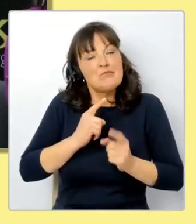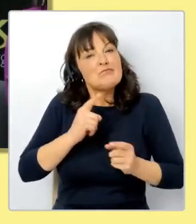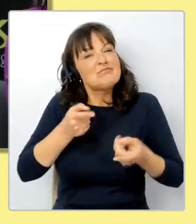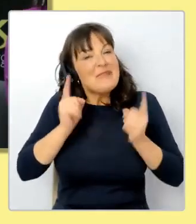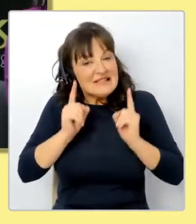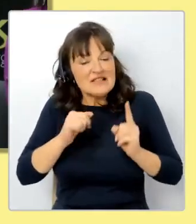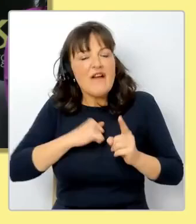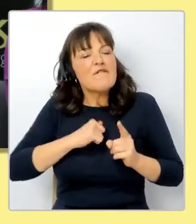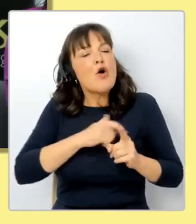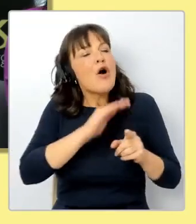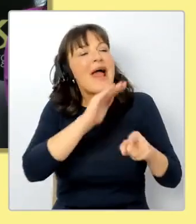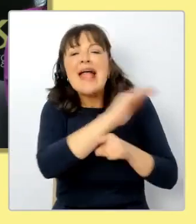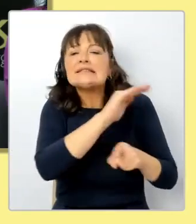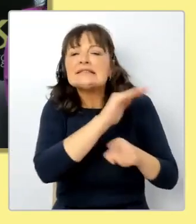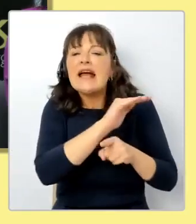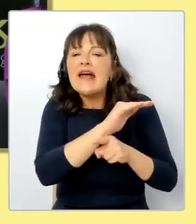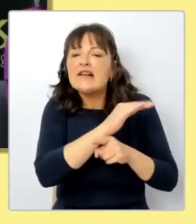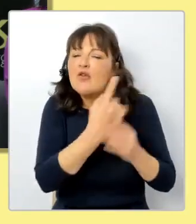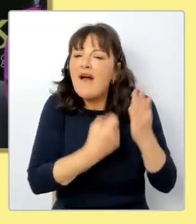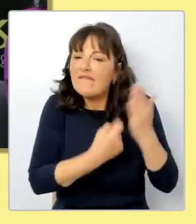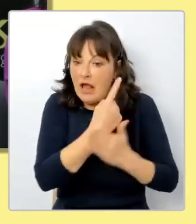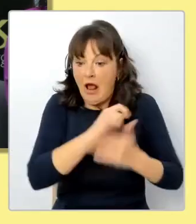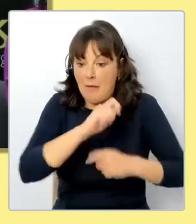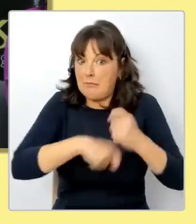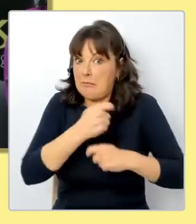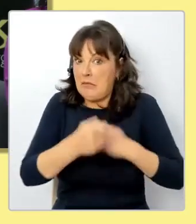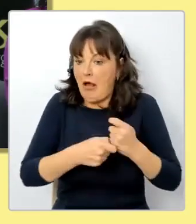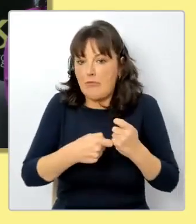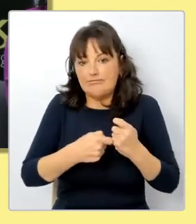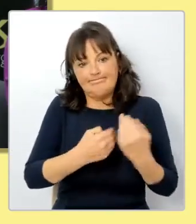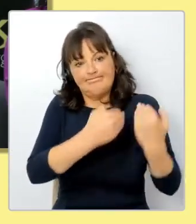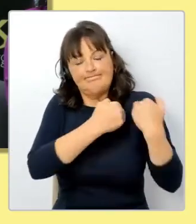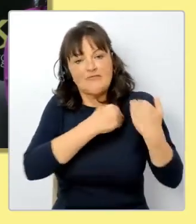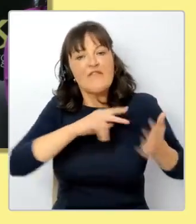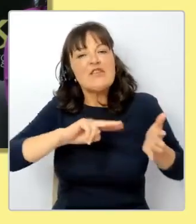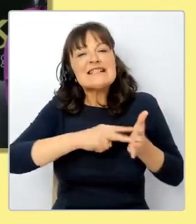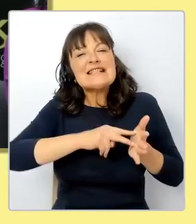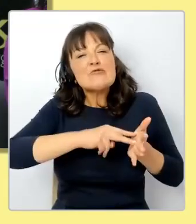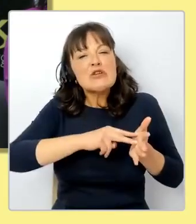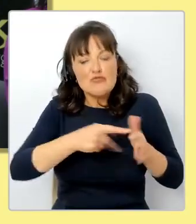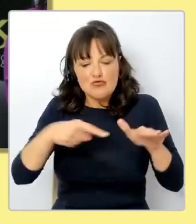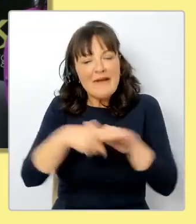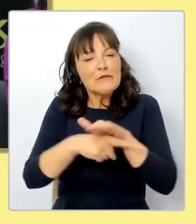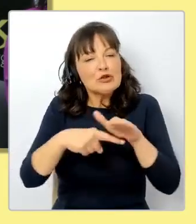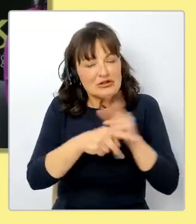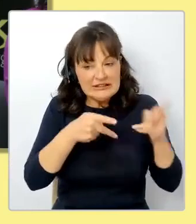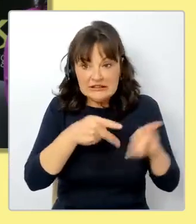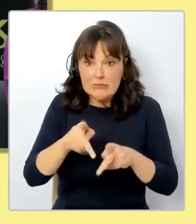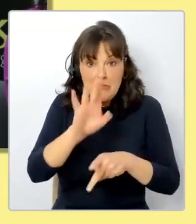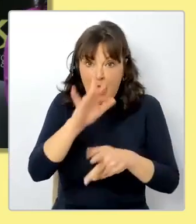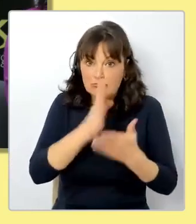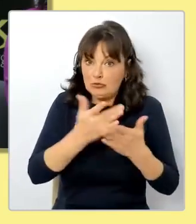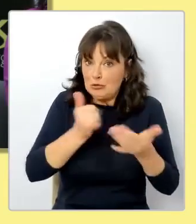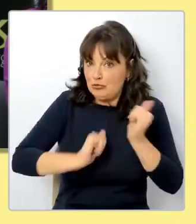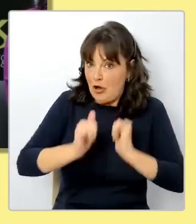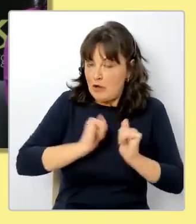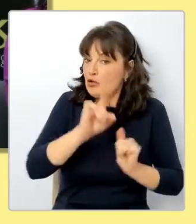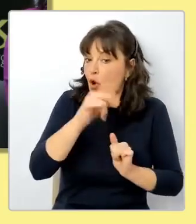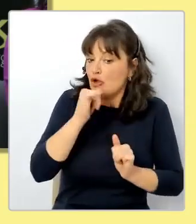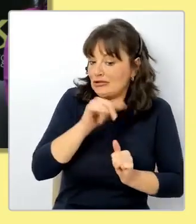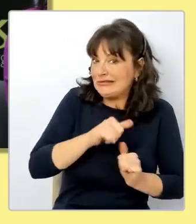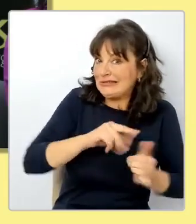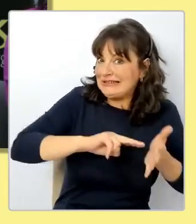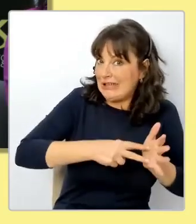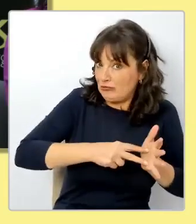charge of the Syrian refugee scheme. And so proud that not just the Syrian refugee scheme, but if you look at what we've done in relation